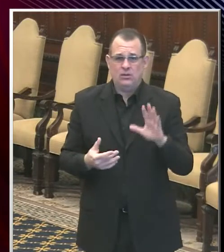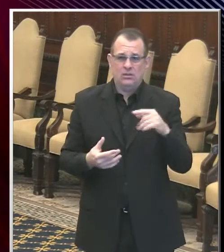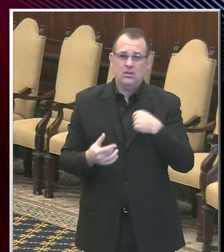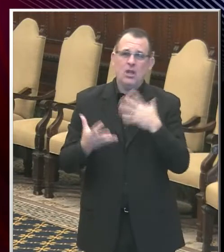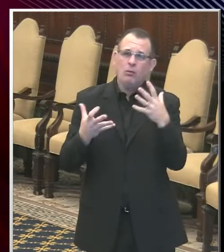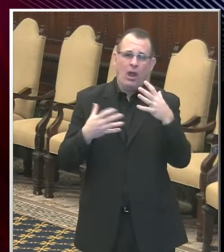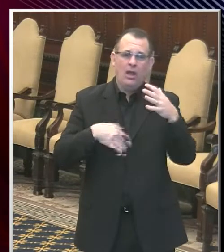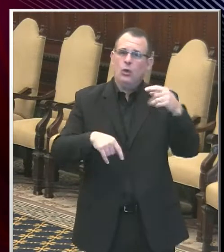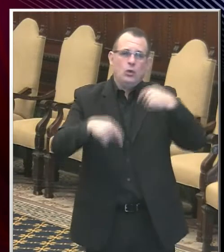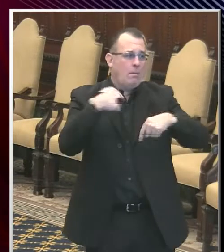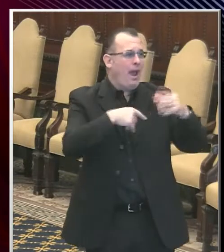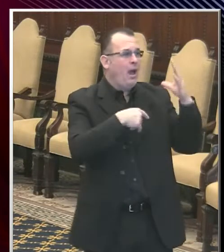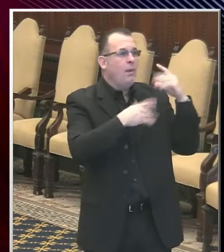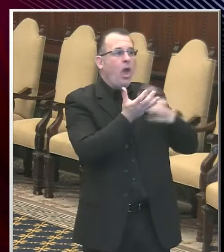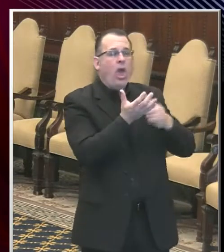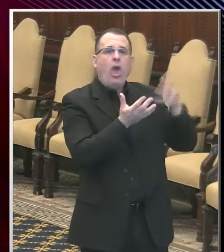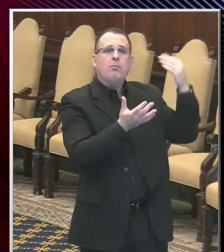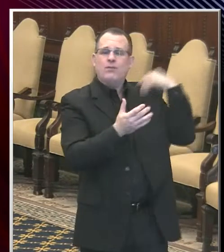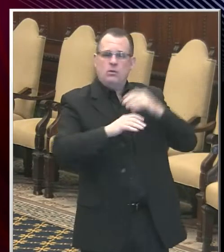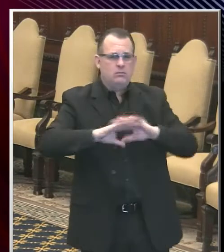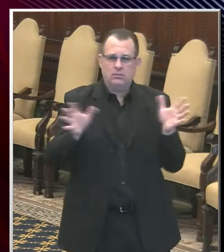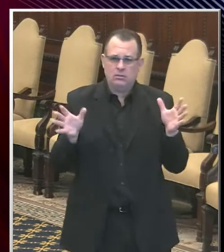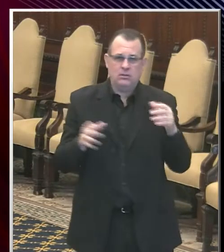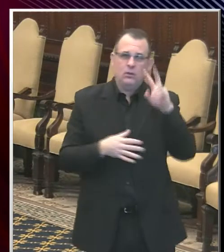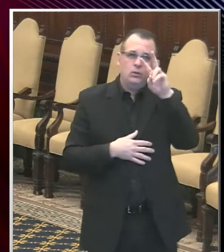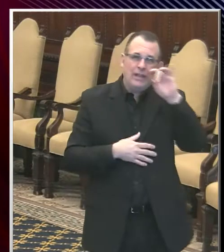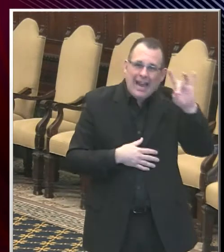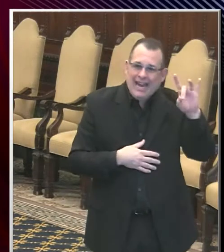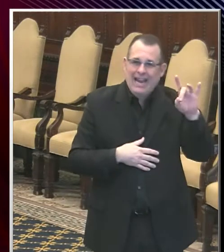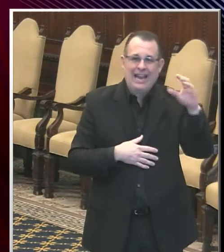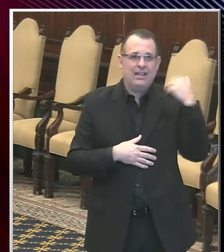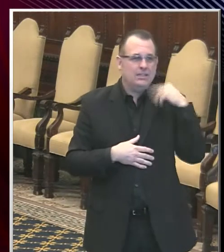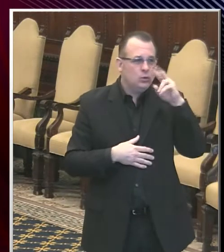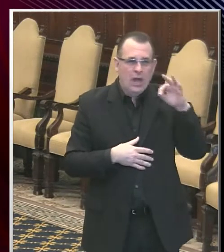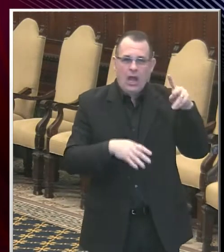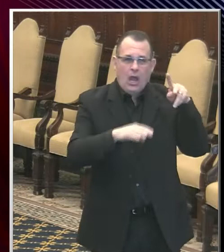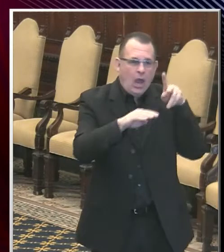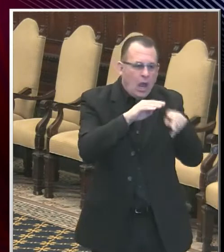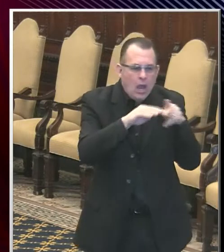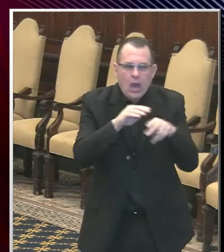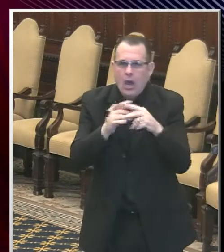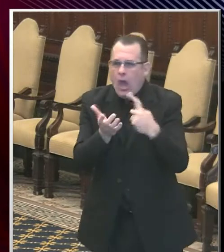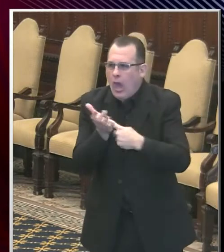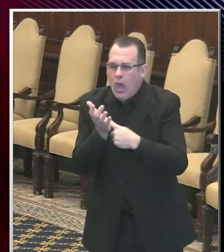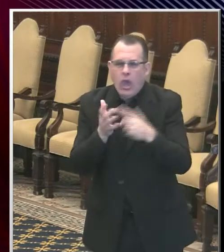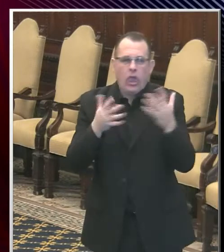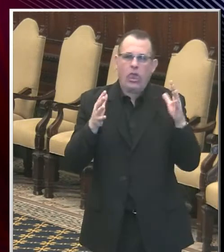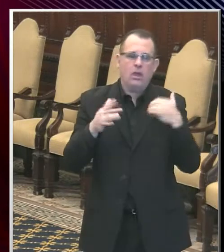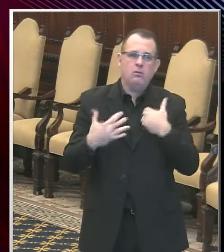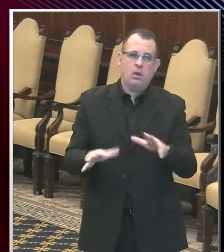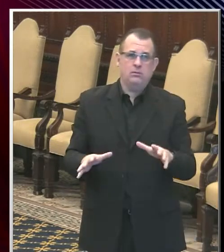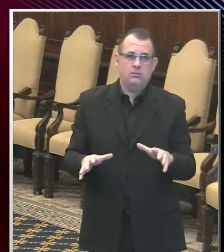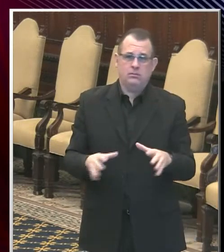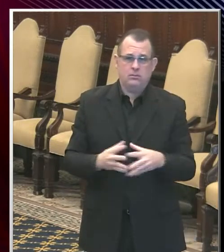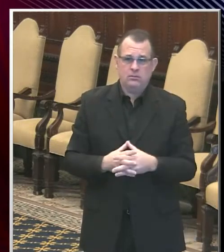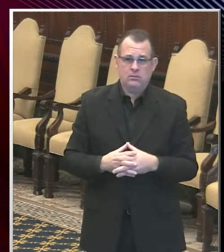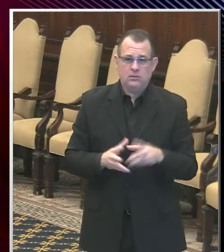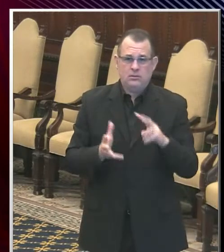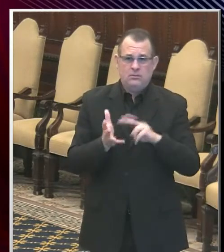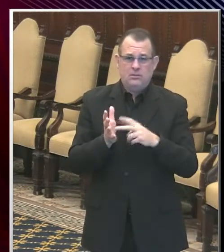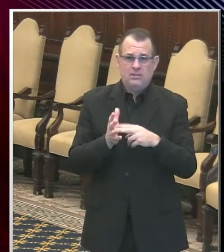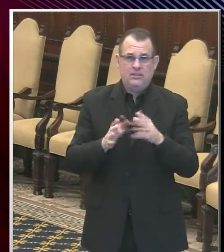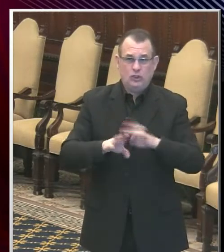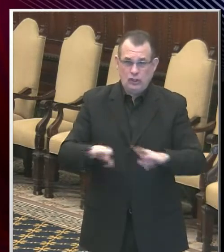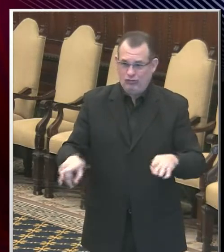again to 2008, 9 and having all those cuts, all those reduced services, putting our kids as almost second-class